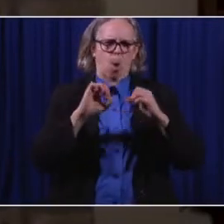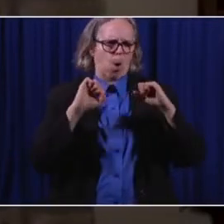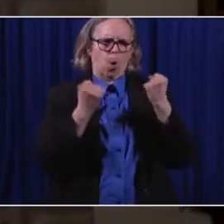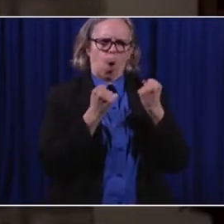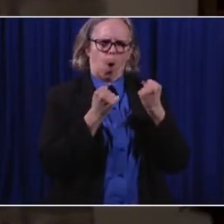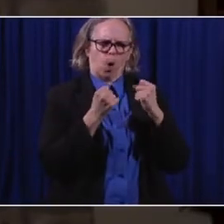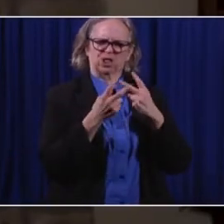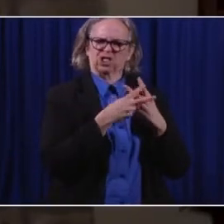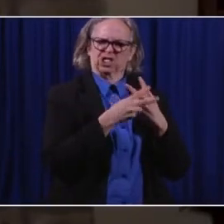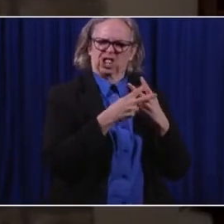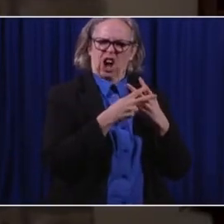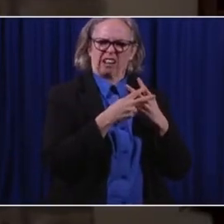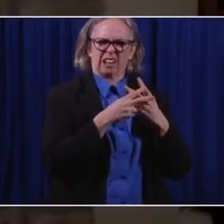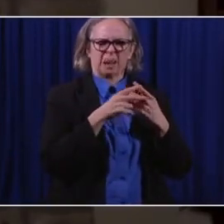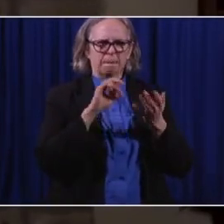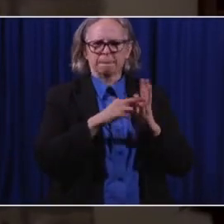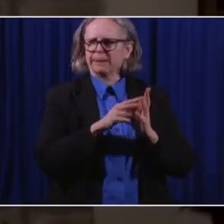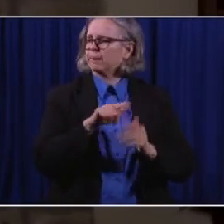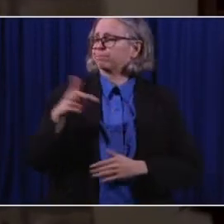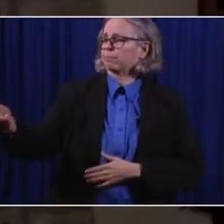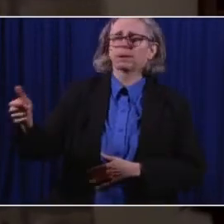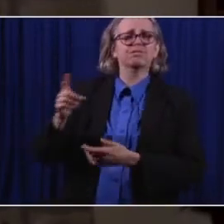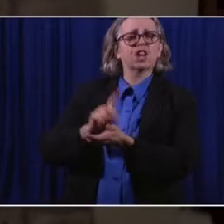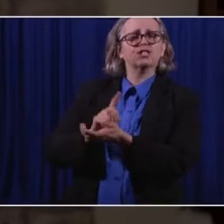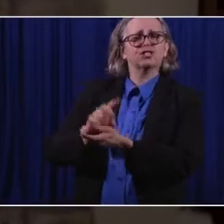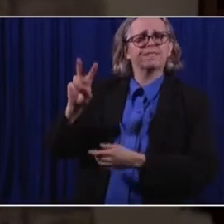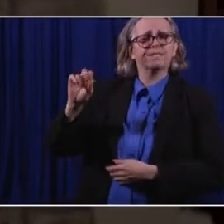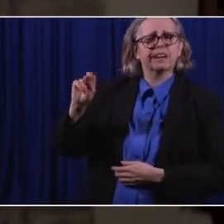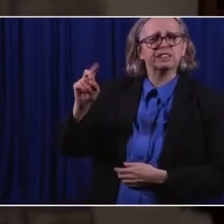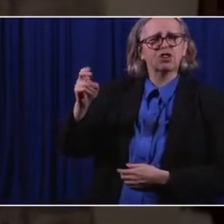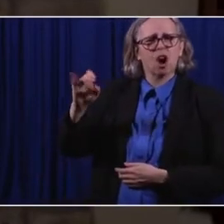Doctor, let you. Yes, absolutely, Governor. You're correct.